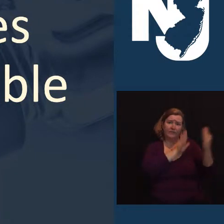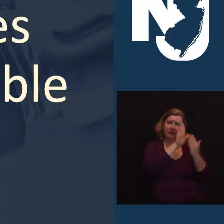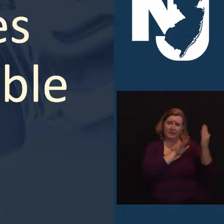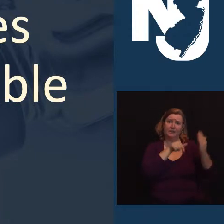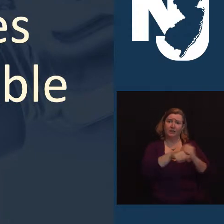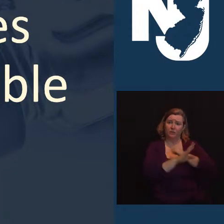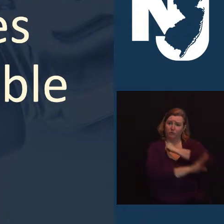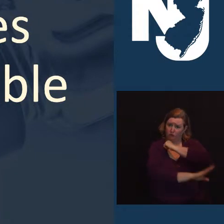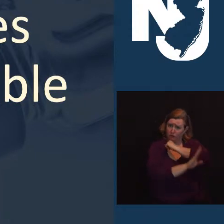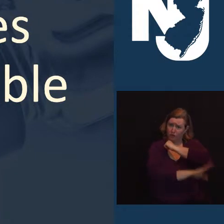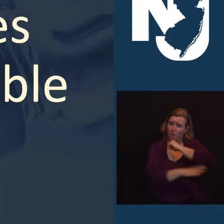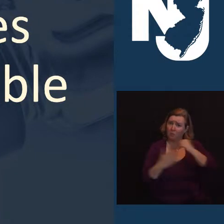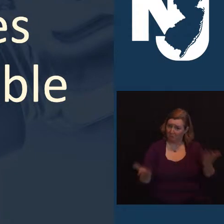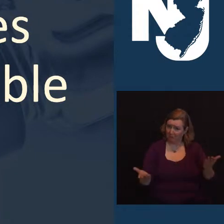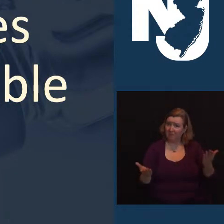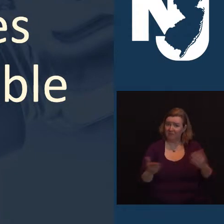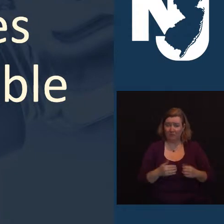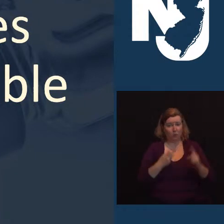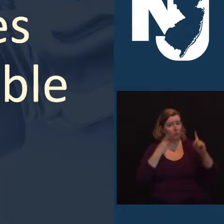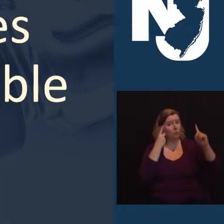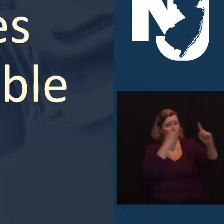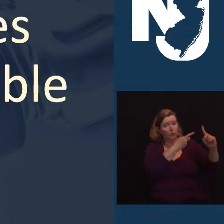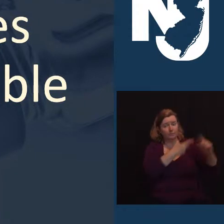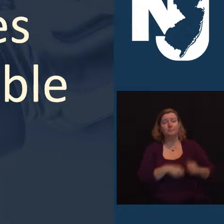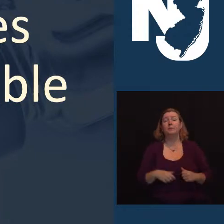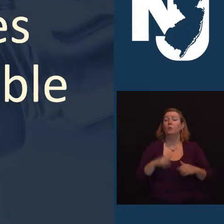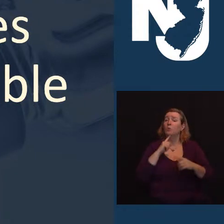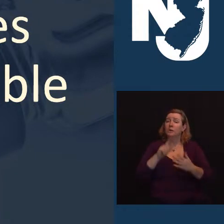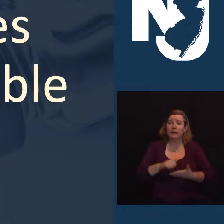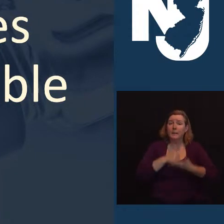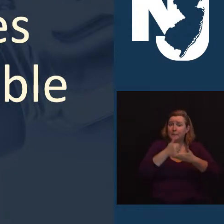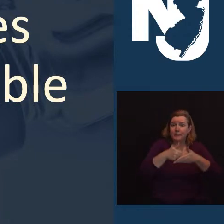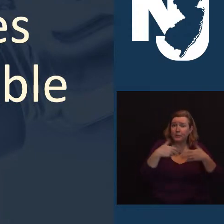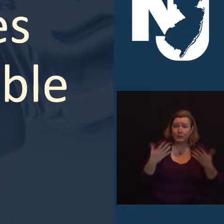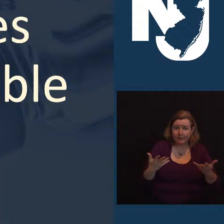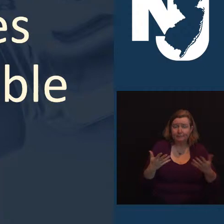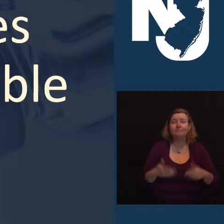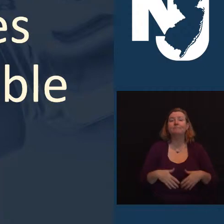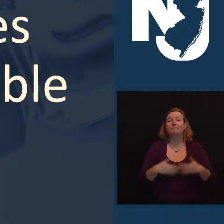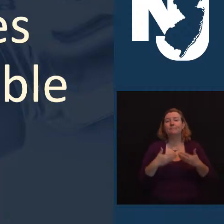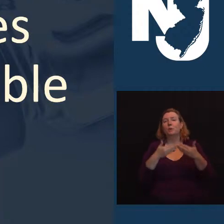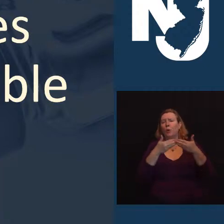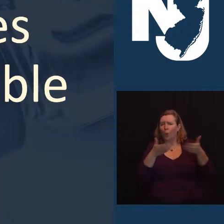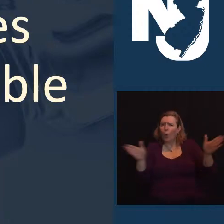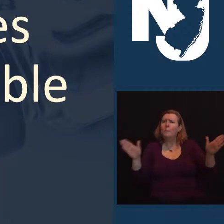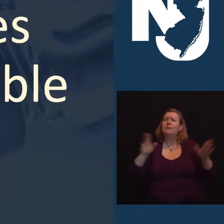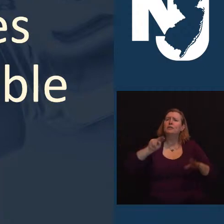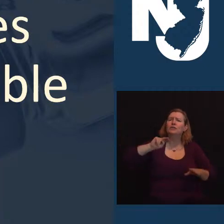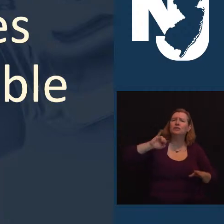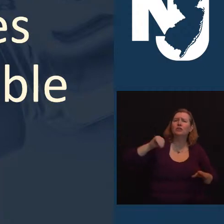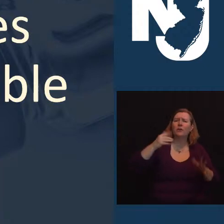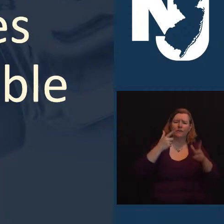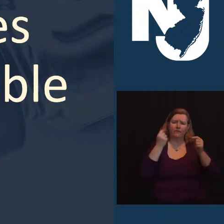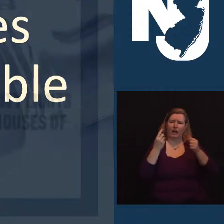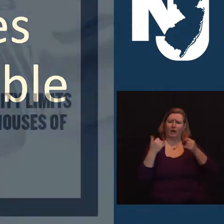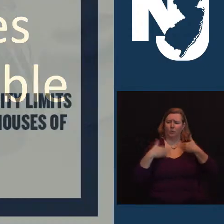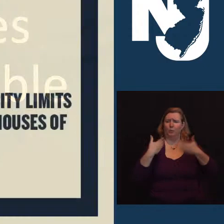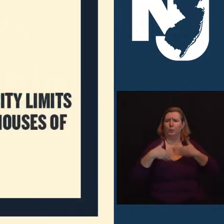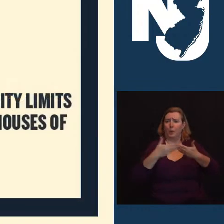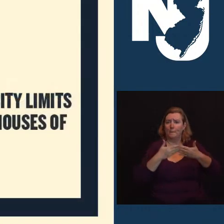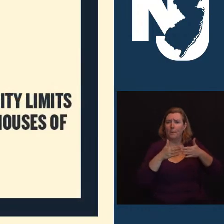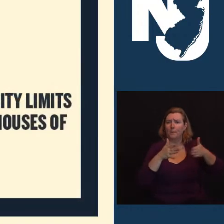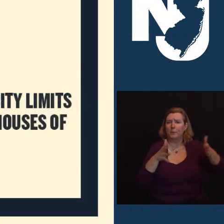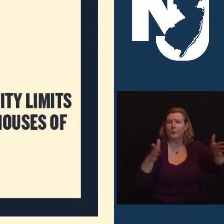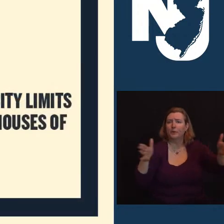be a big part of the overall picture for reopening more fully and more quickly. To that end,